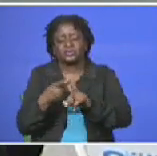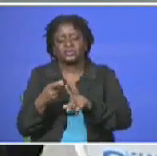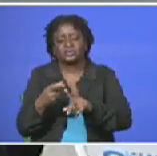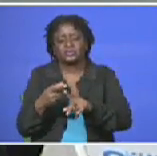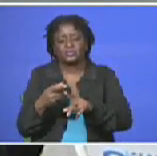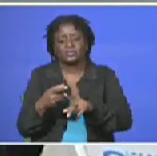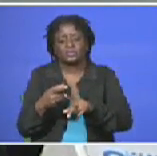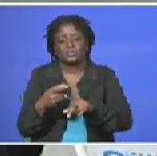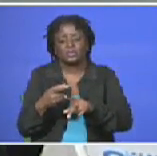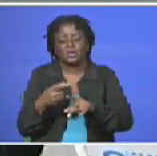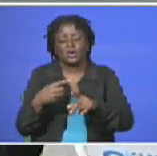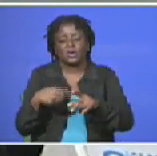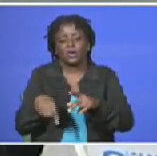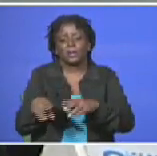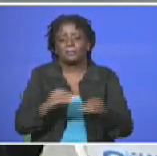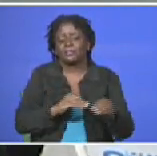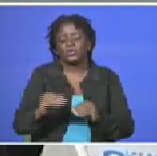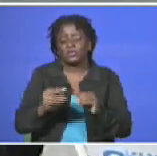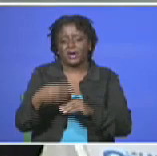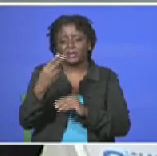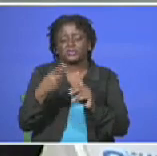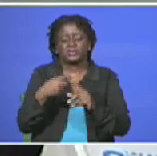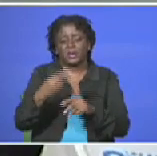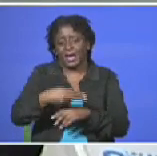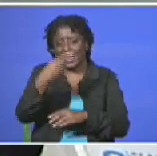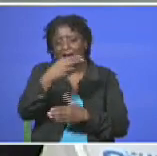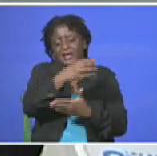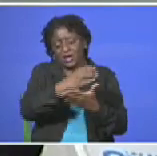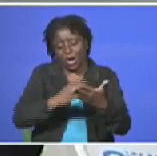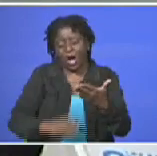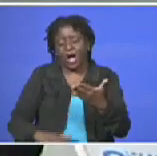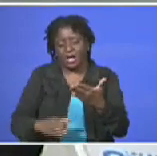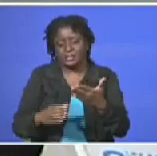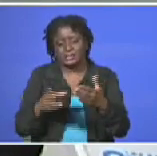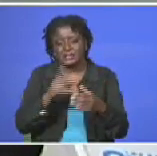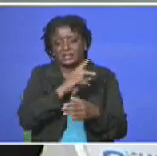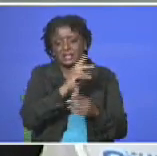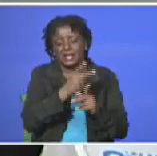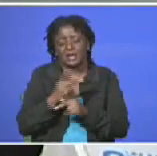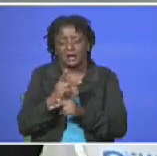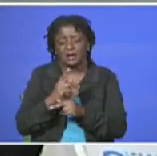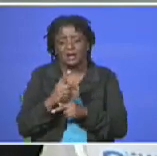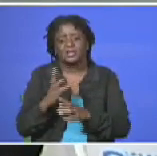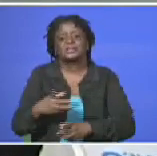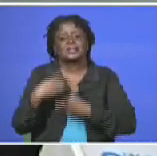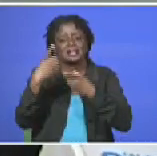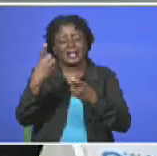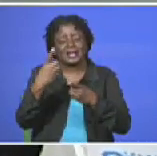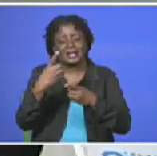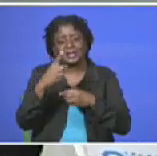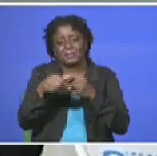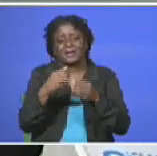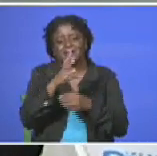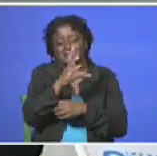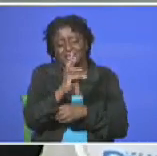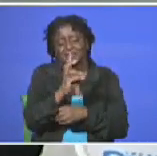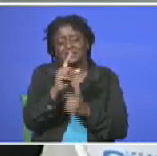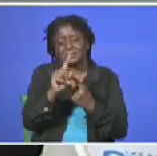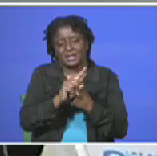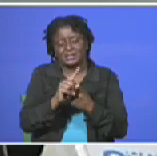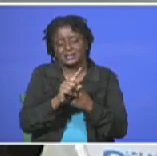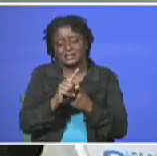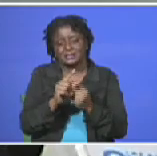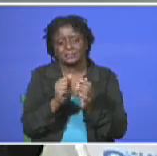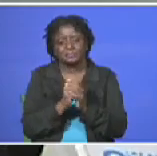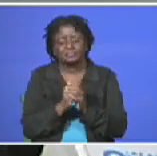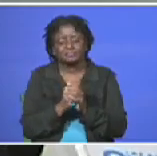the additional services to a later date. And I would have said at least 6 months or 6 months in the first instant, and then to be